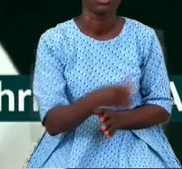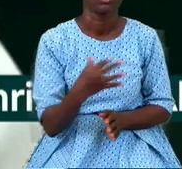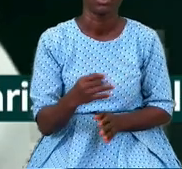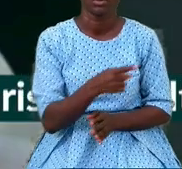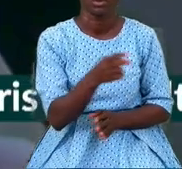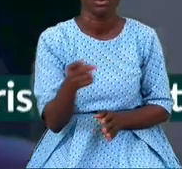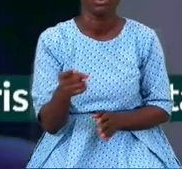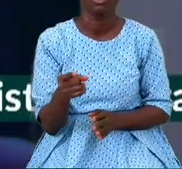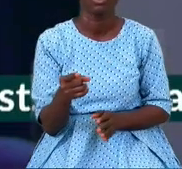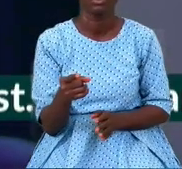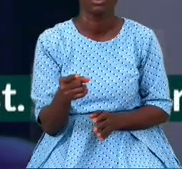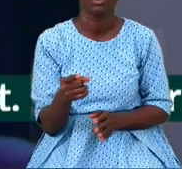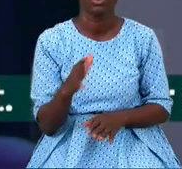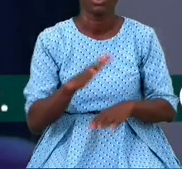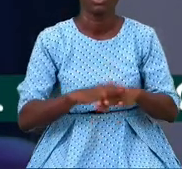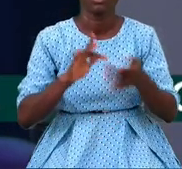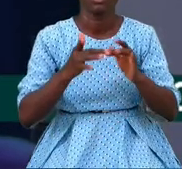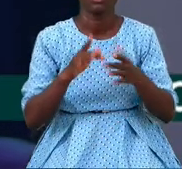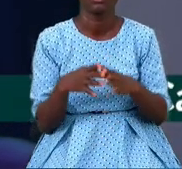because you receive your miracles tonight.